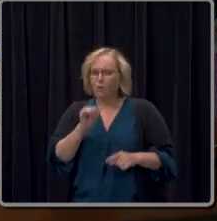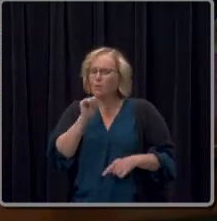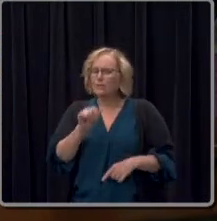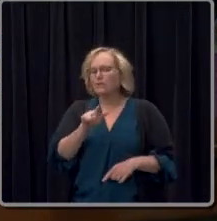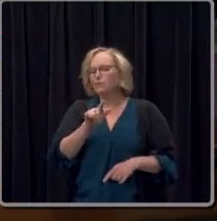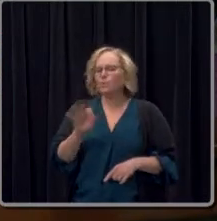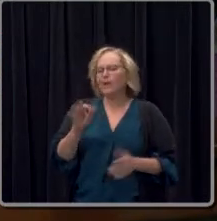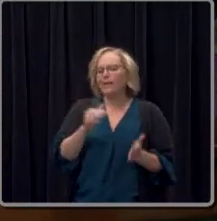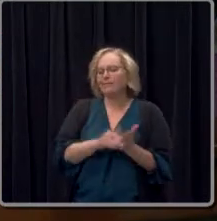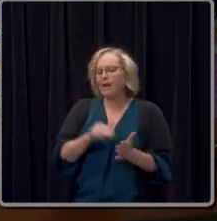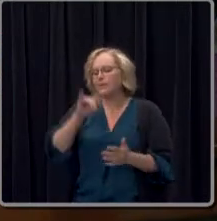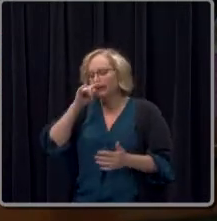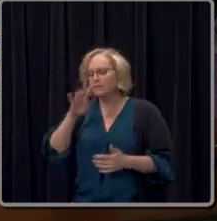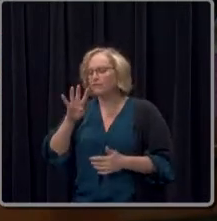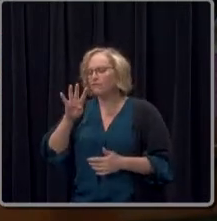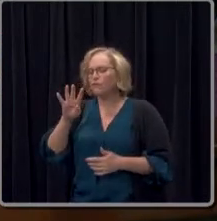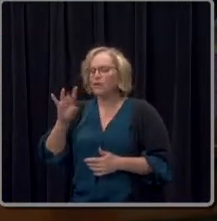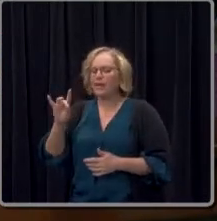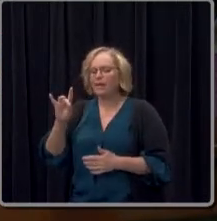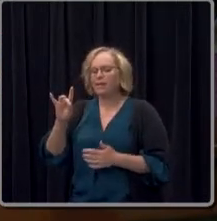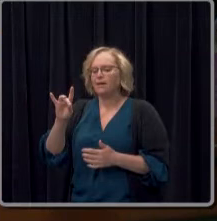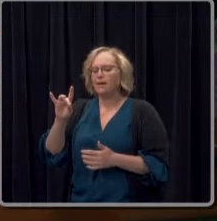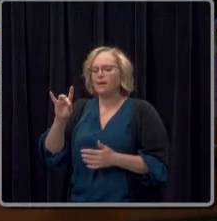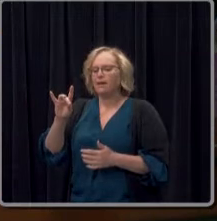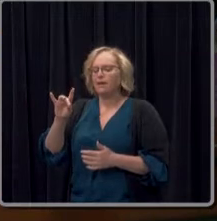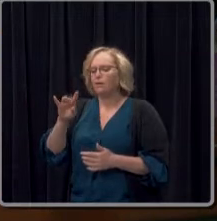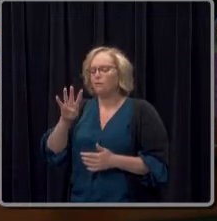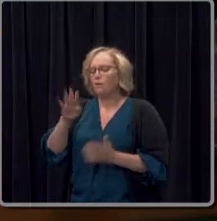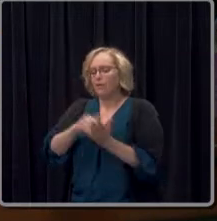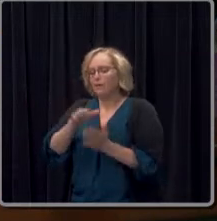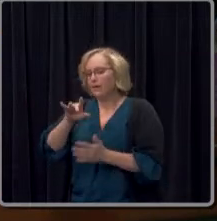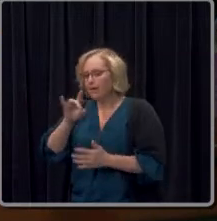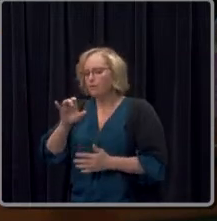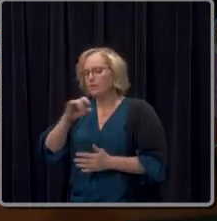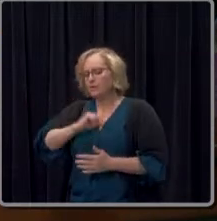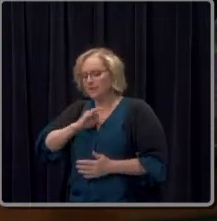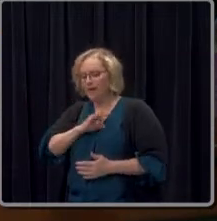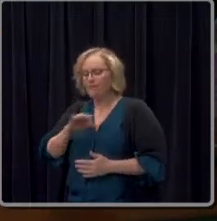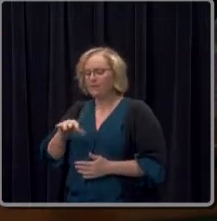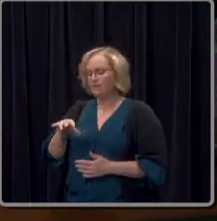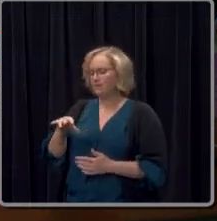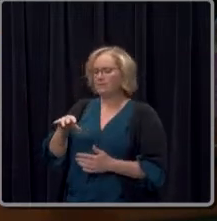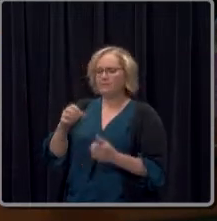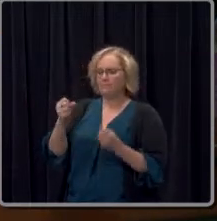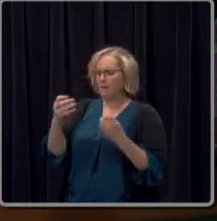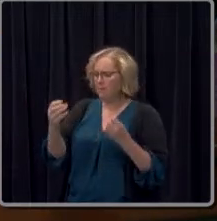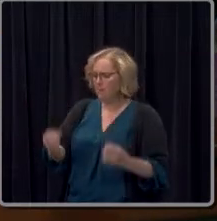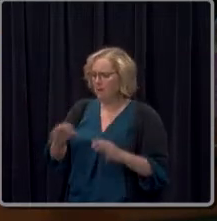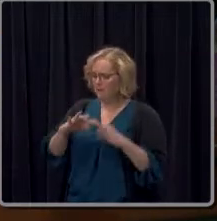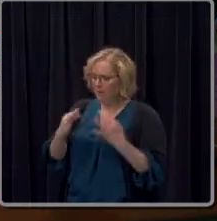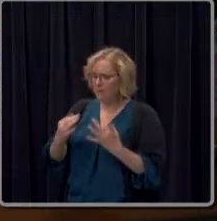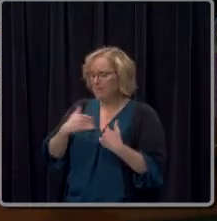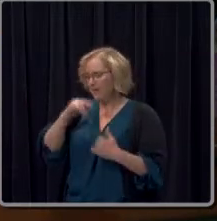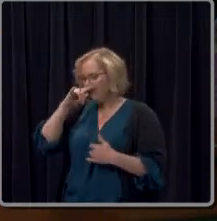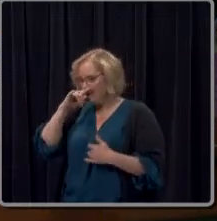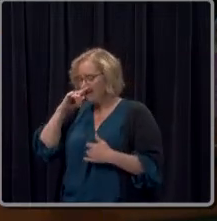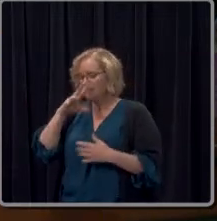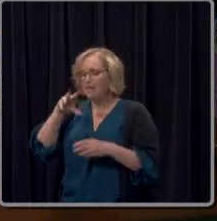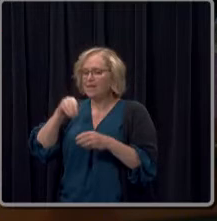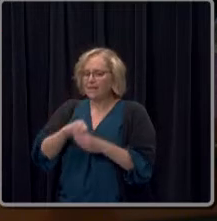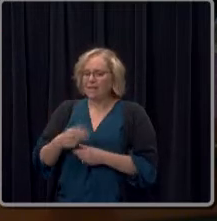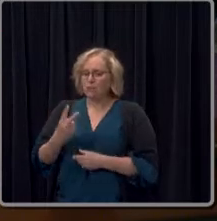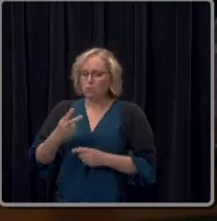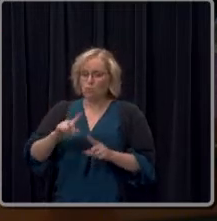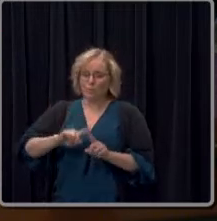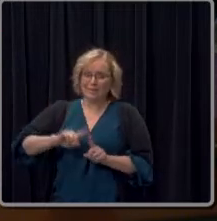kids, 4,800 staff, and 75,000 families that have kids in 2 different school groups. And that's what I want to be able